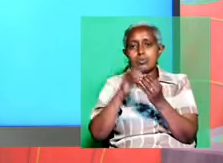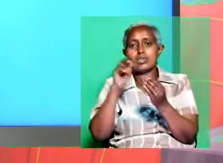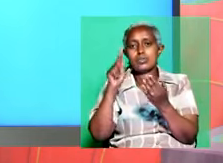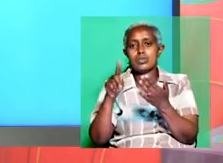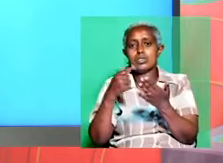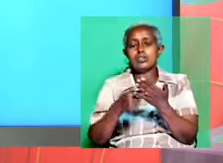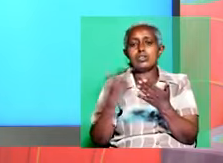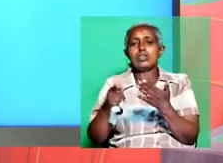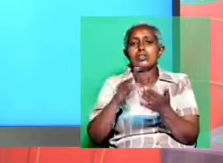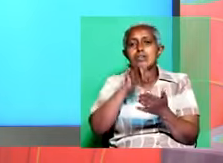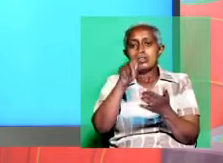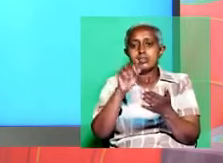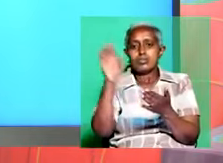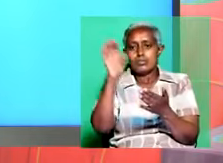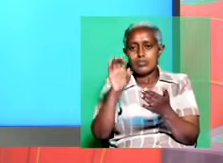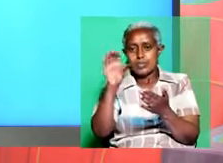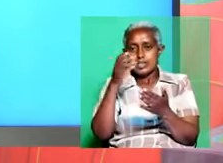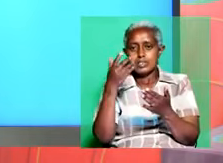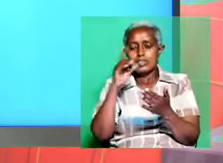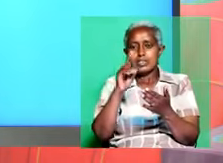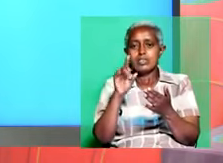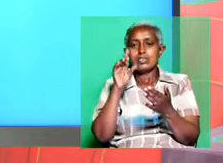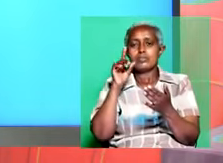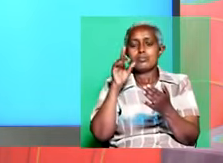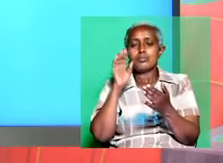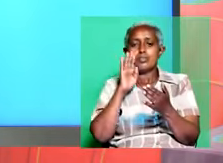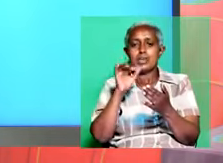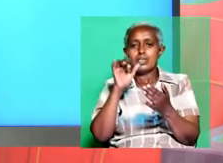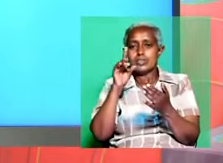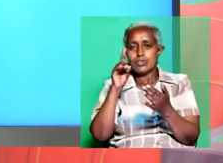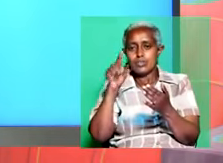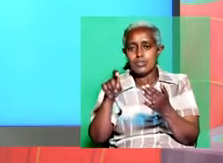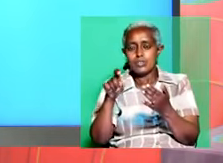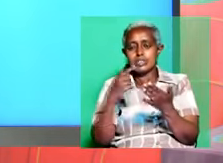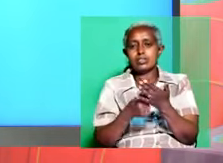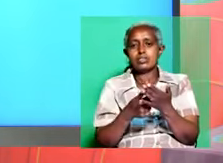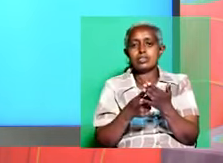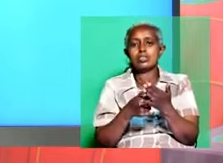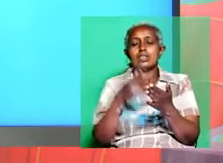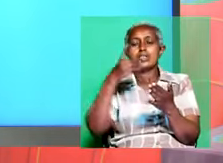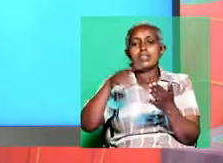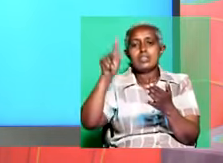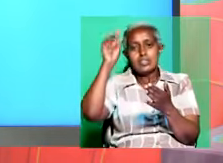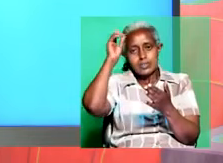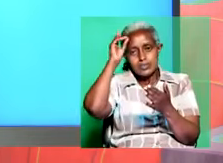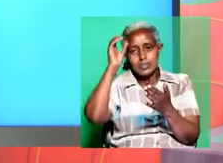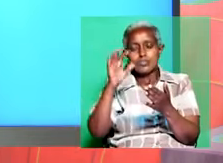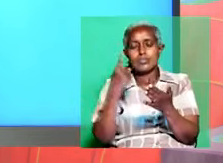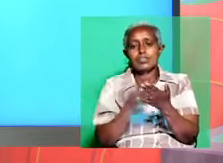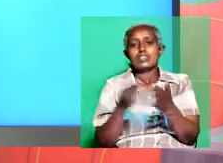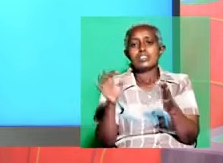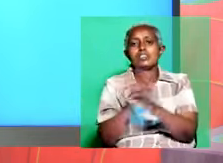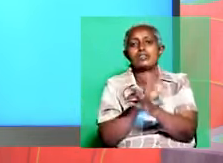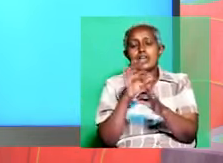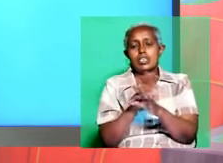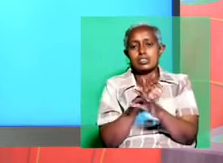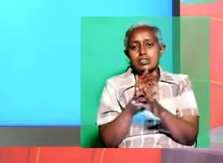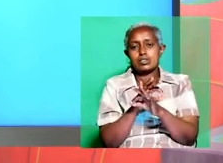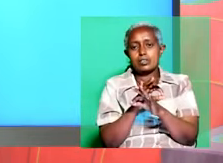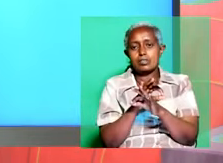1. Then we are asked to find d by dx of f of x. This means it's find the derivative of this function.